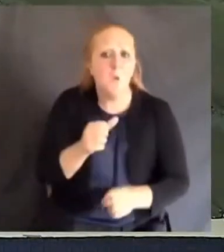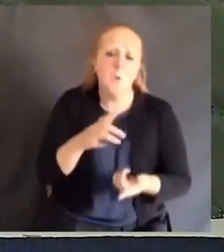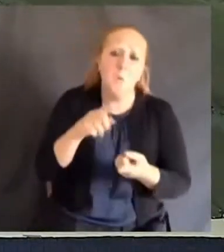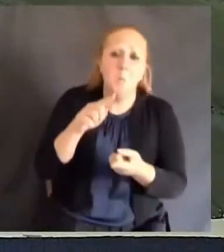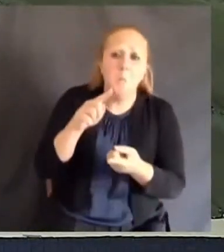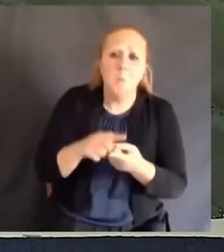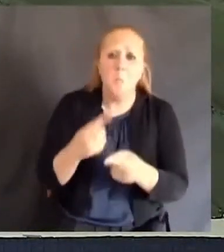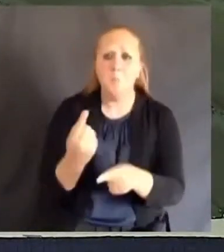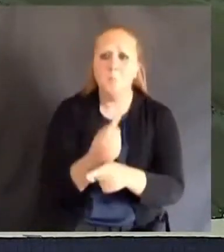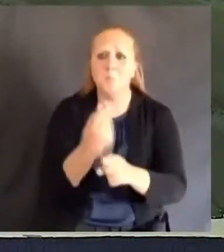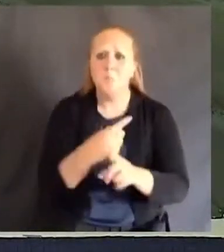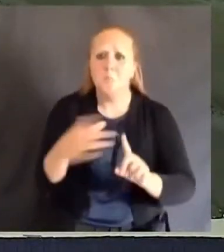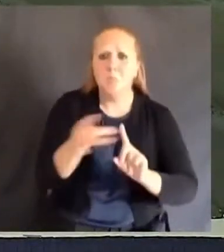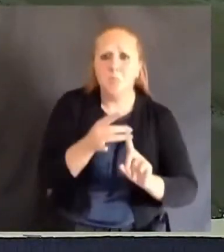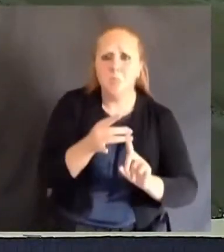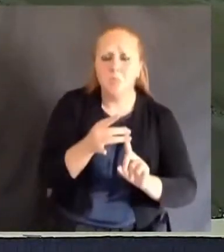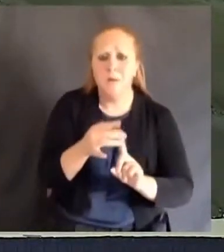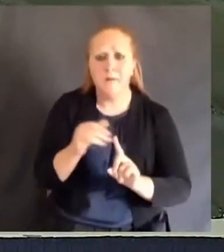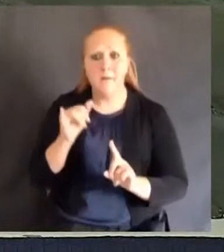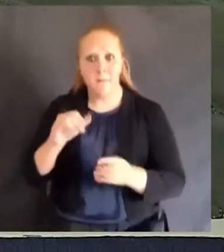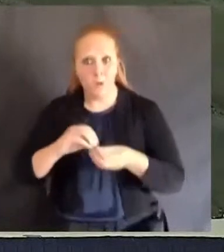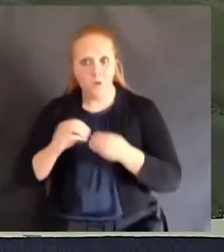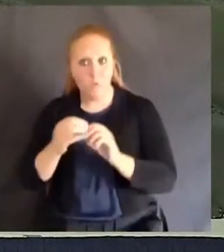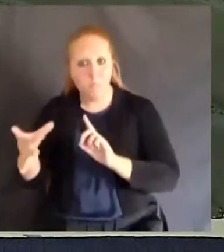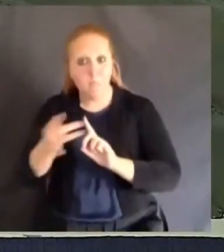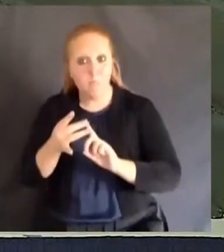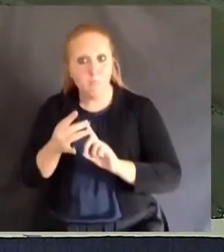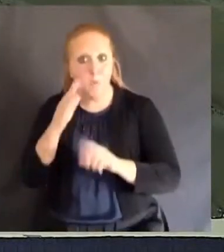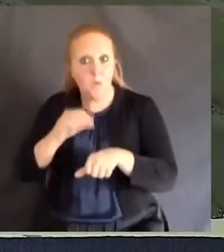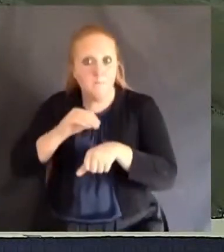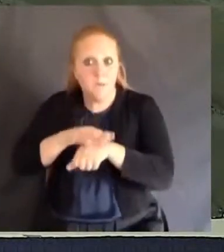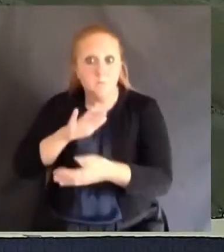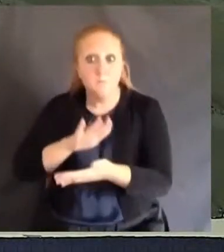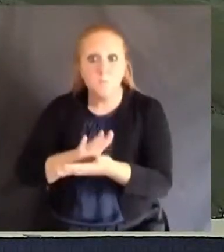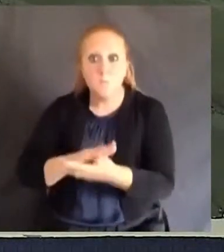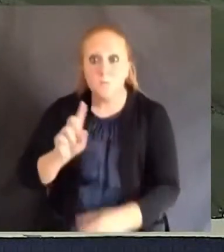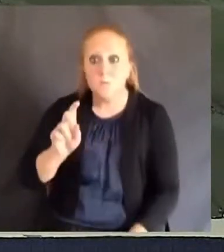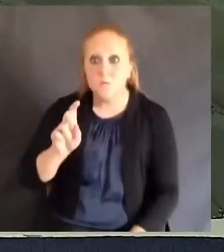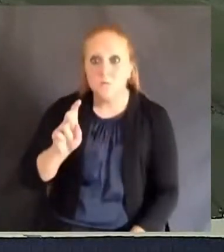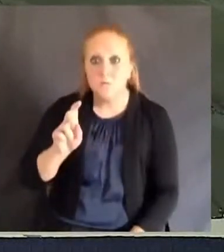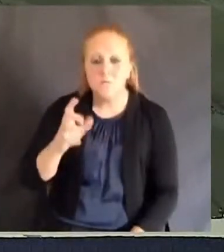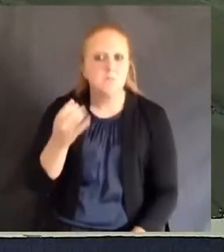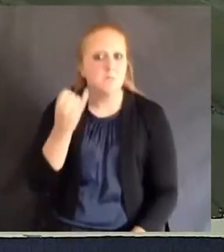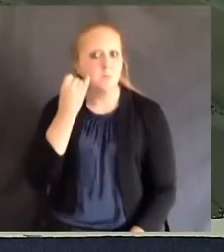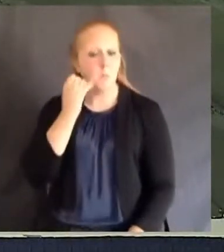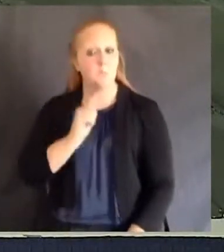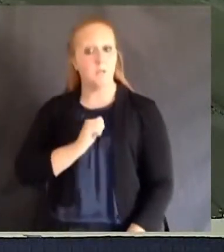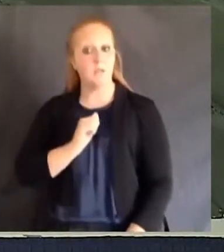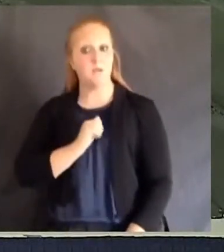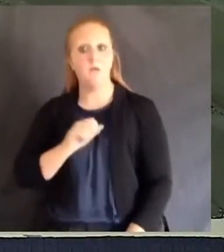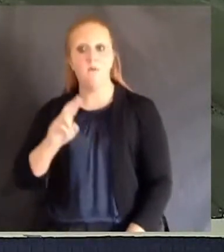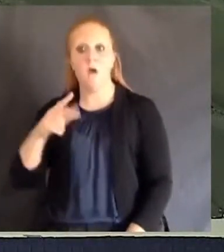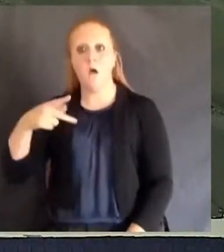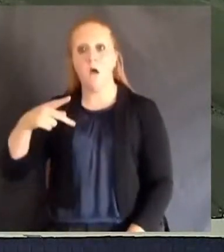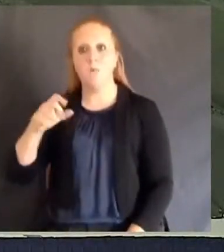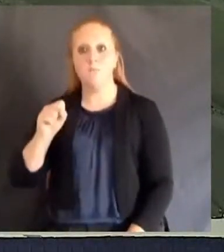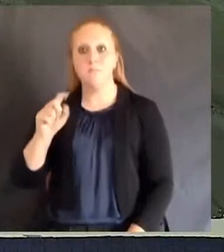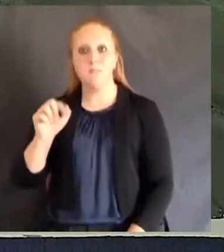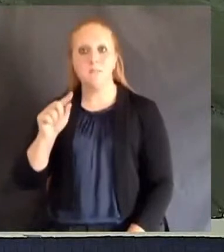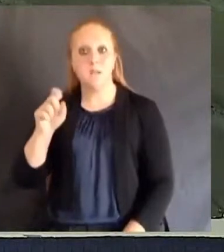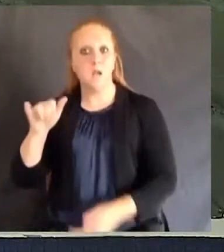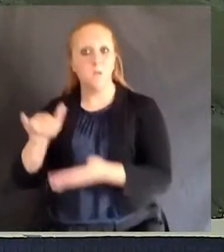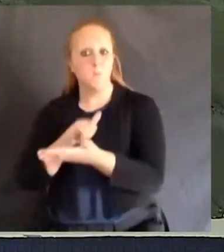affect different schools? If I have a lower infection rate because I'm in upstate New York, is